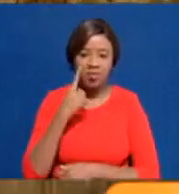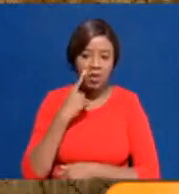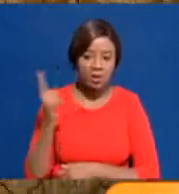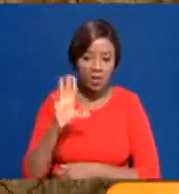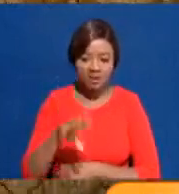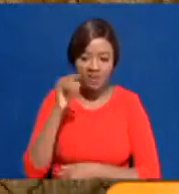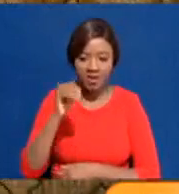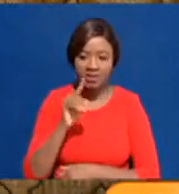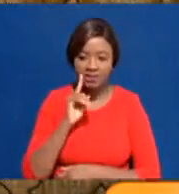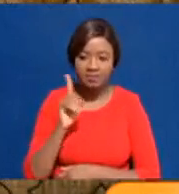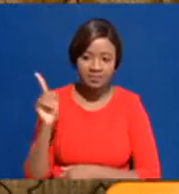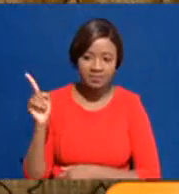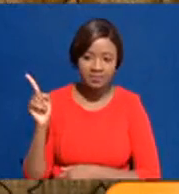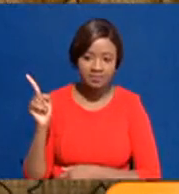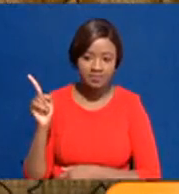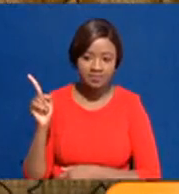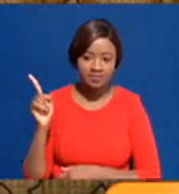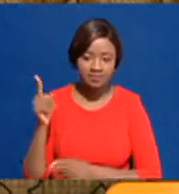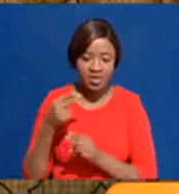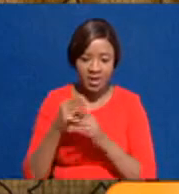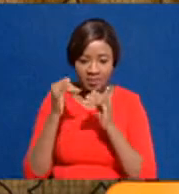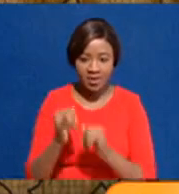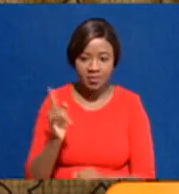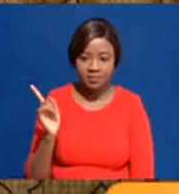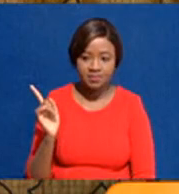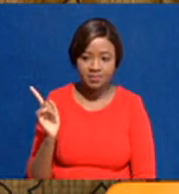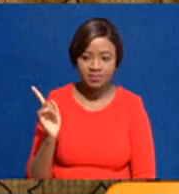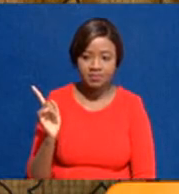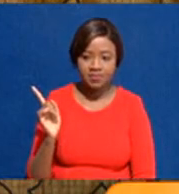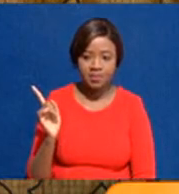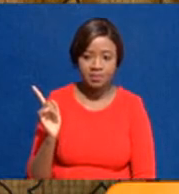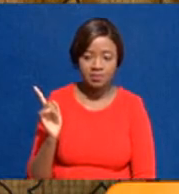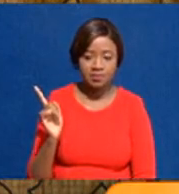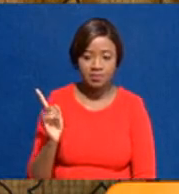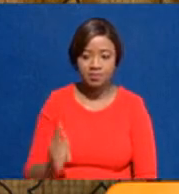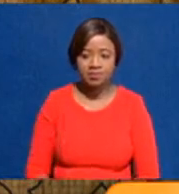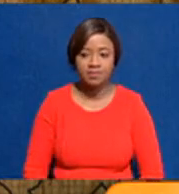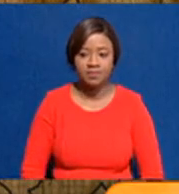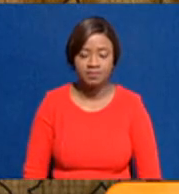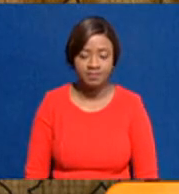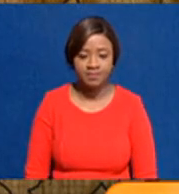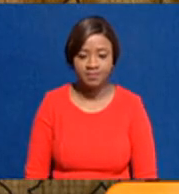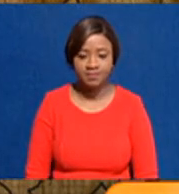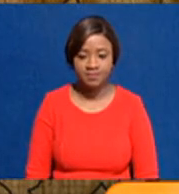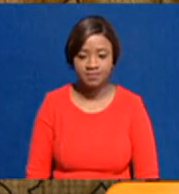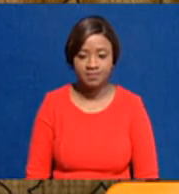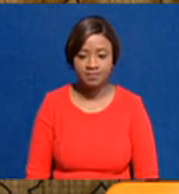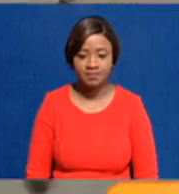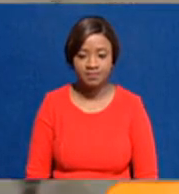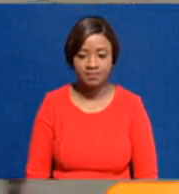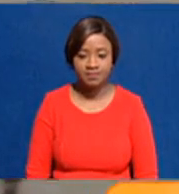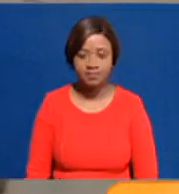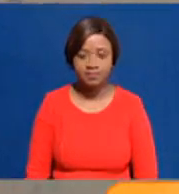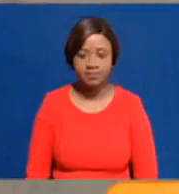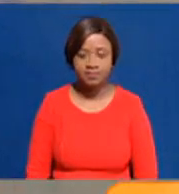Anopheles Stephensi mosquito in Lysamis and Saku sub-counties in Marsabit could stifle the country's progress in the fight against